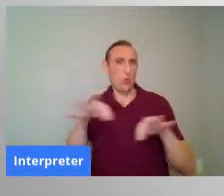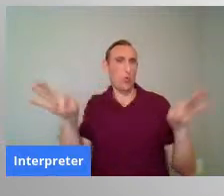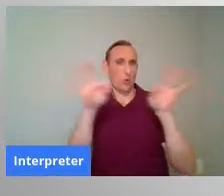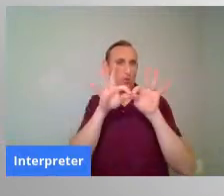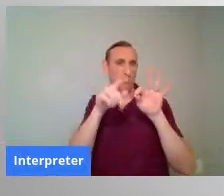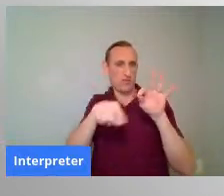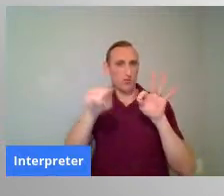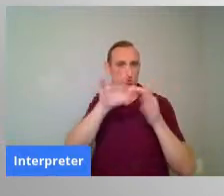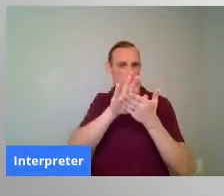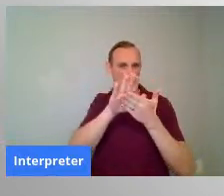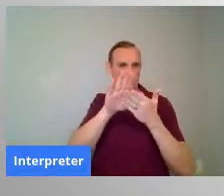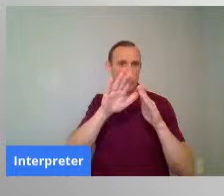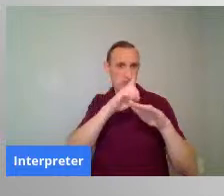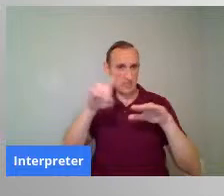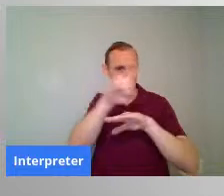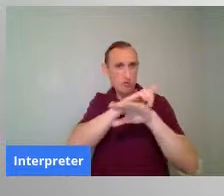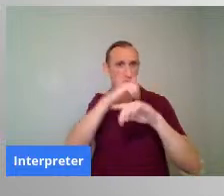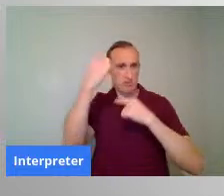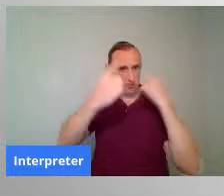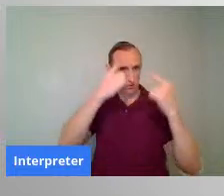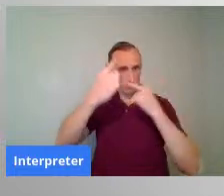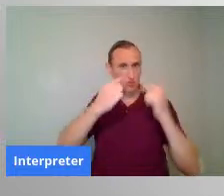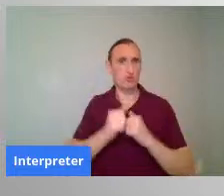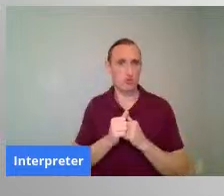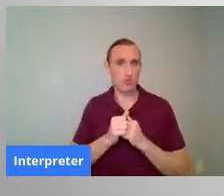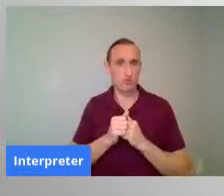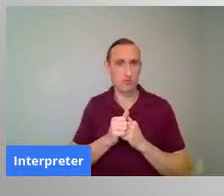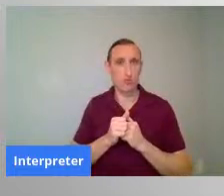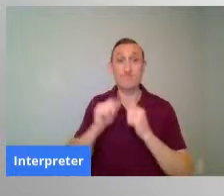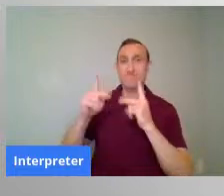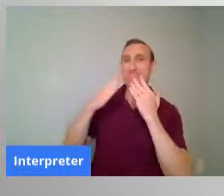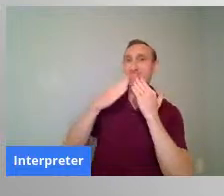district. Thank you.